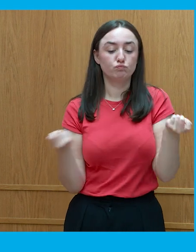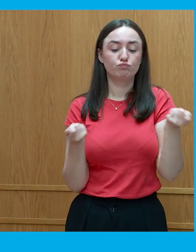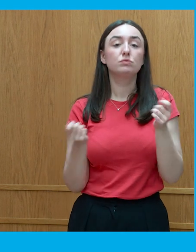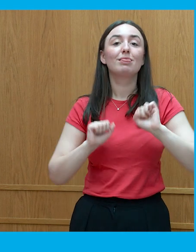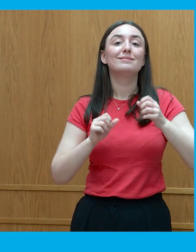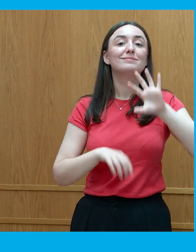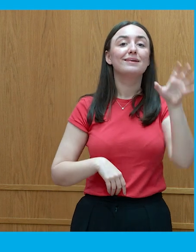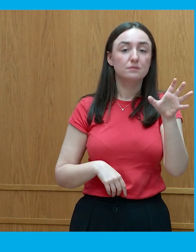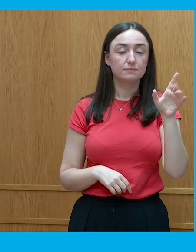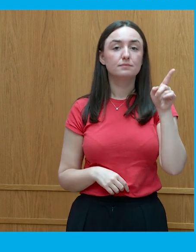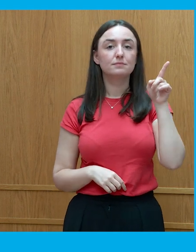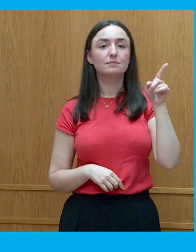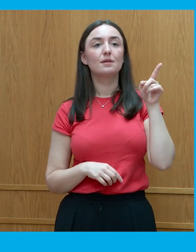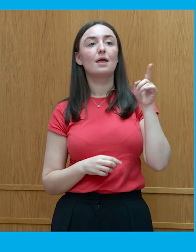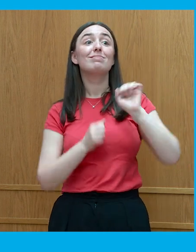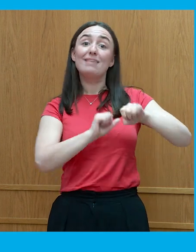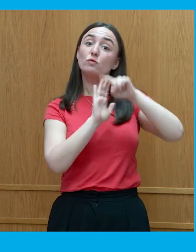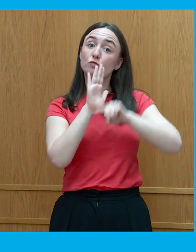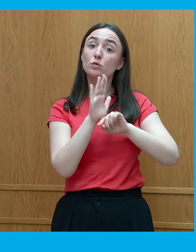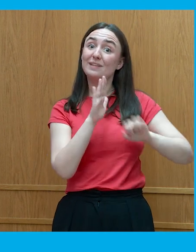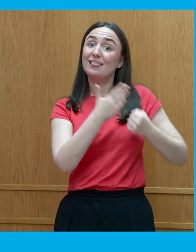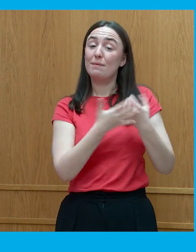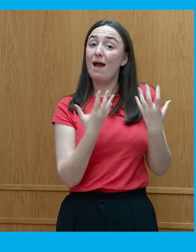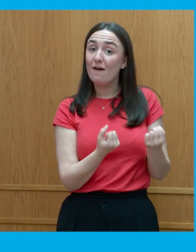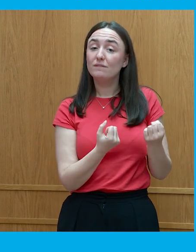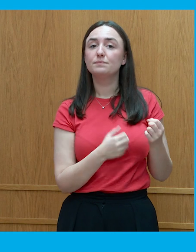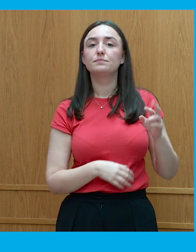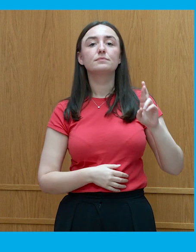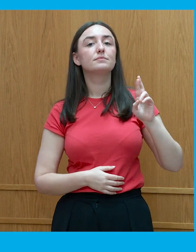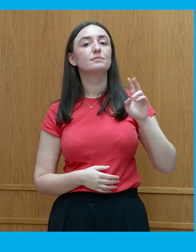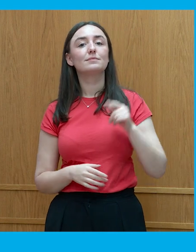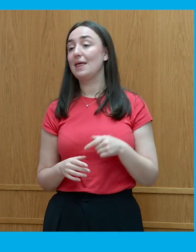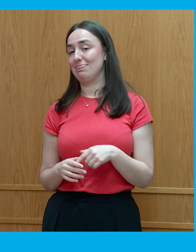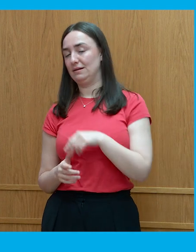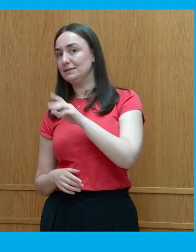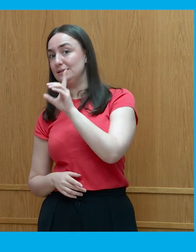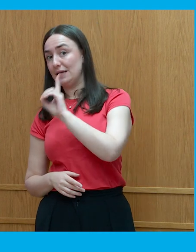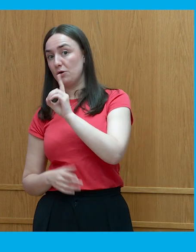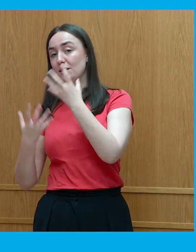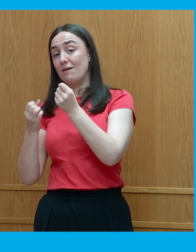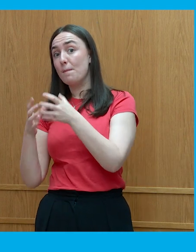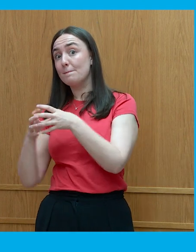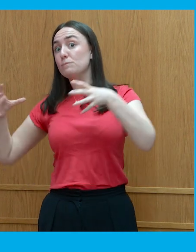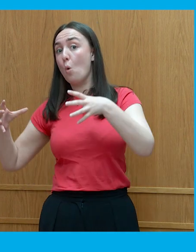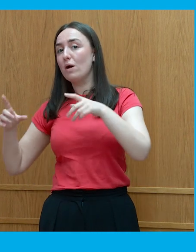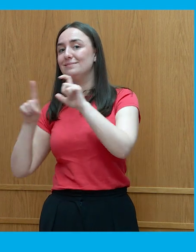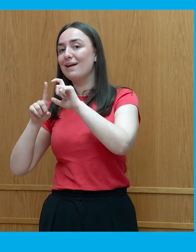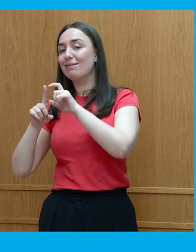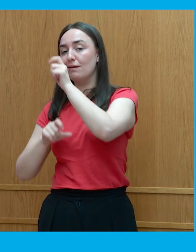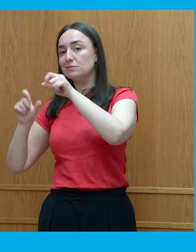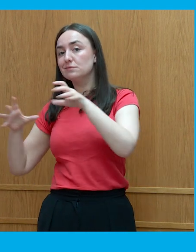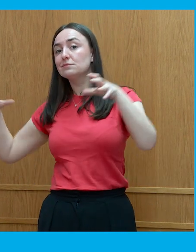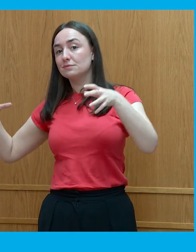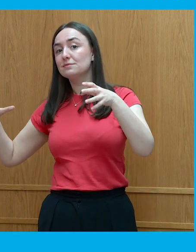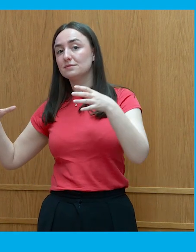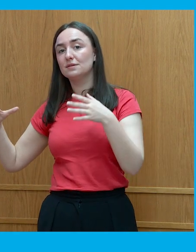The Democratic National Committee has a much larger number of delegates, and the rules have changed a few times.